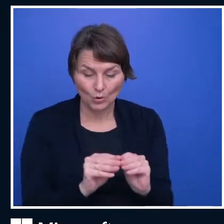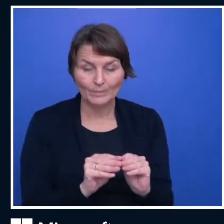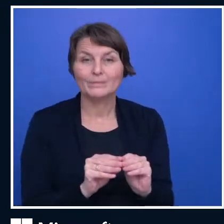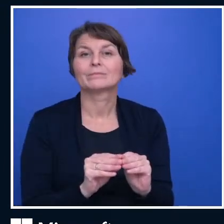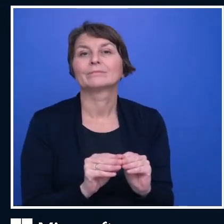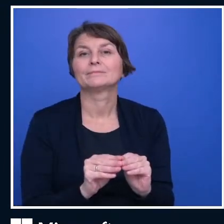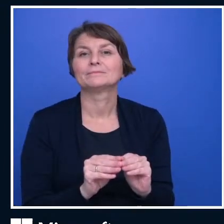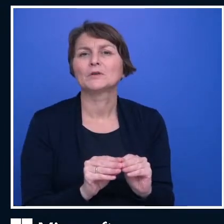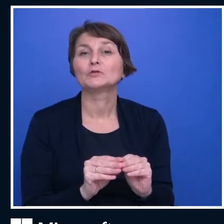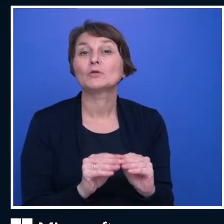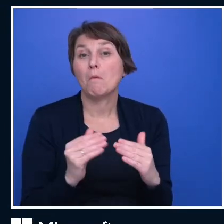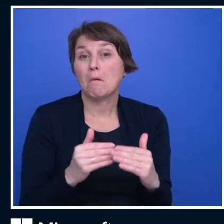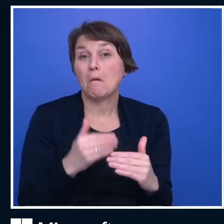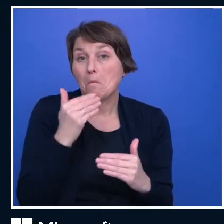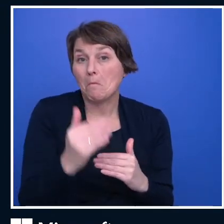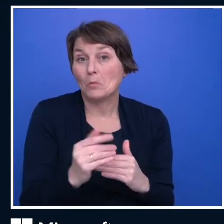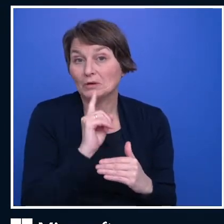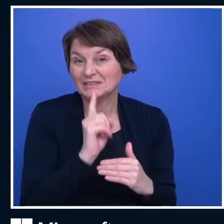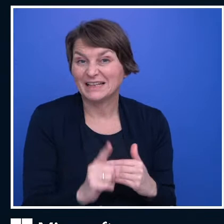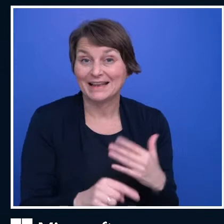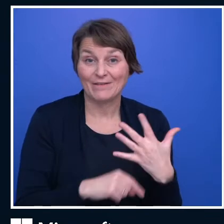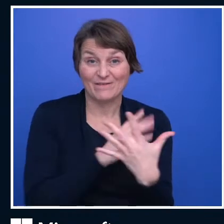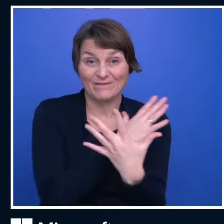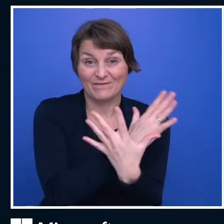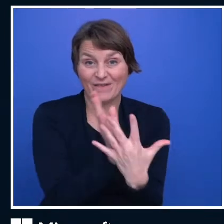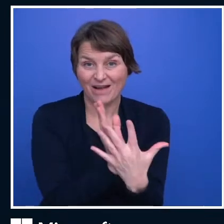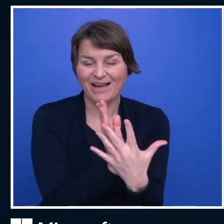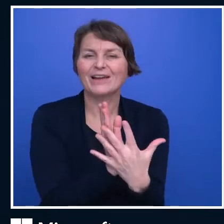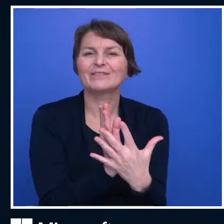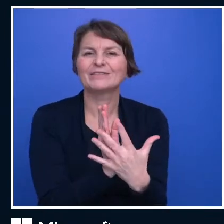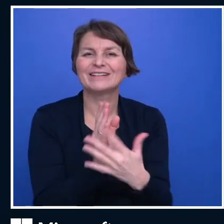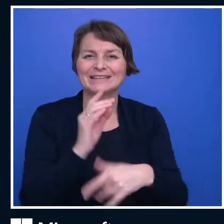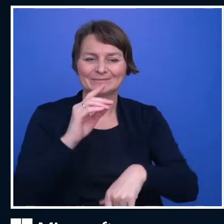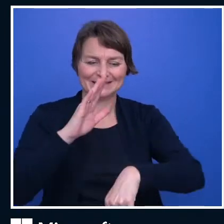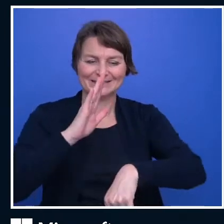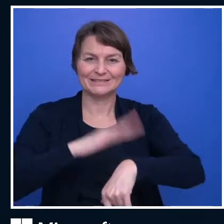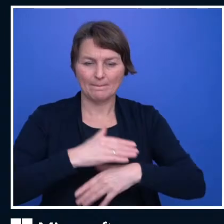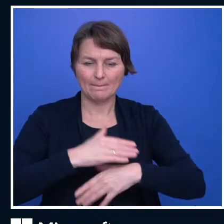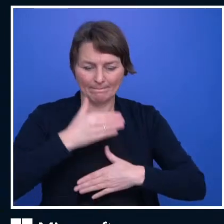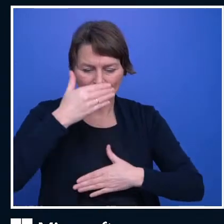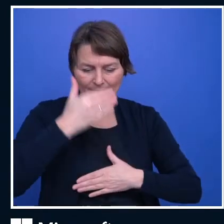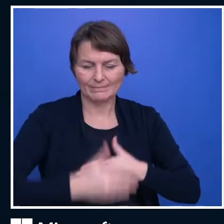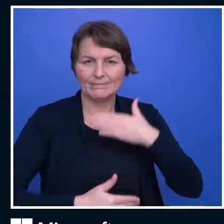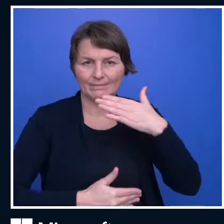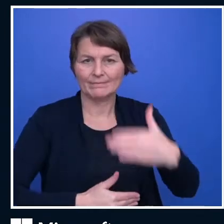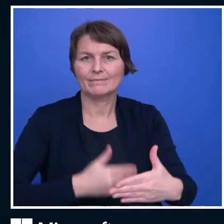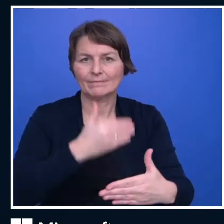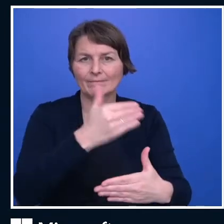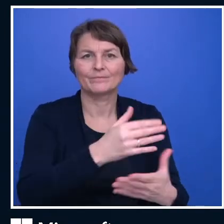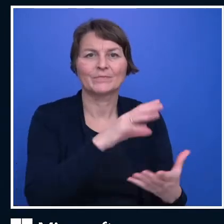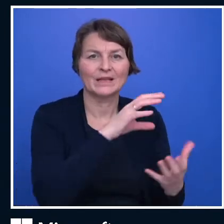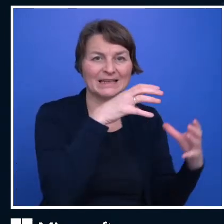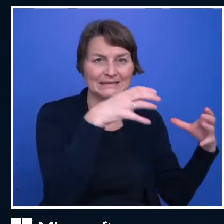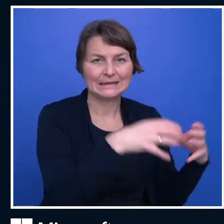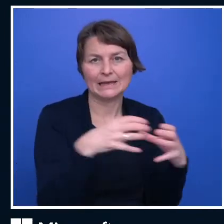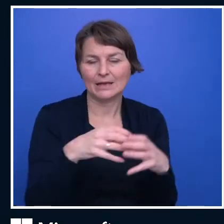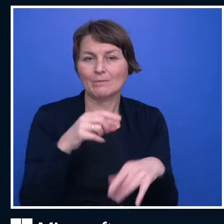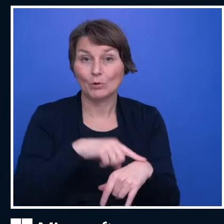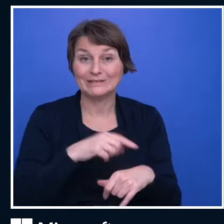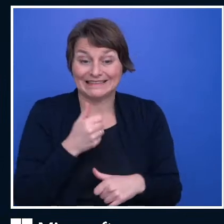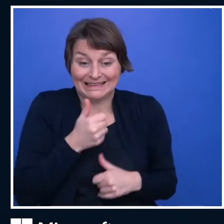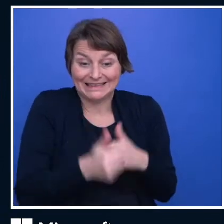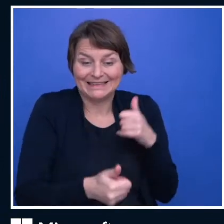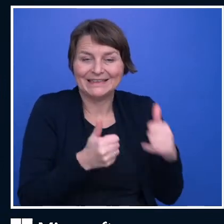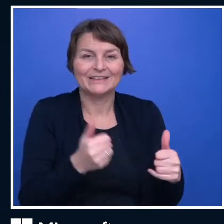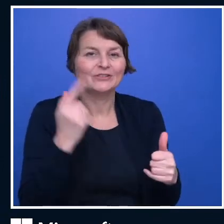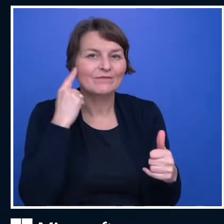ultimately there are 5 different data points from each audio file. So we'll see the use for it